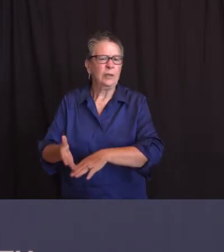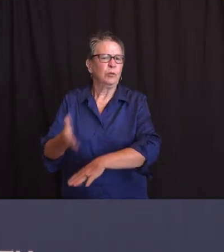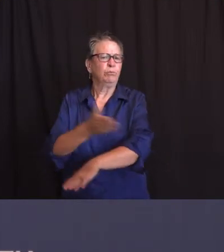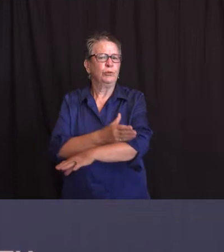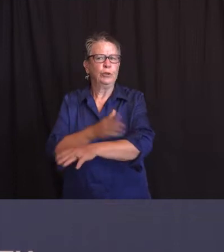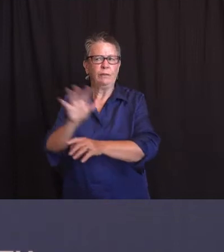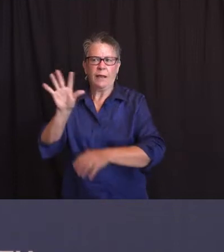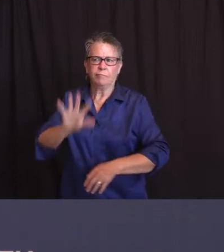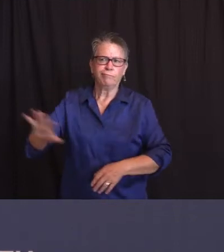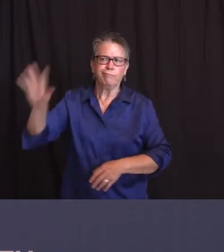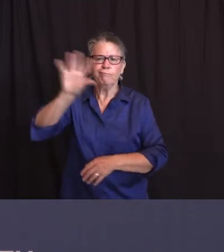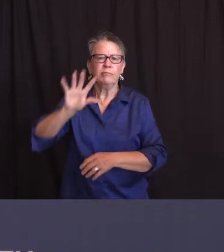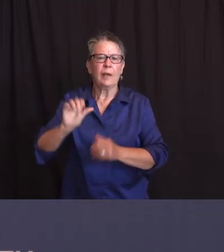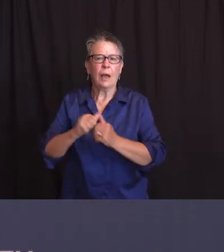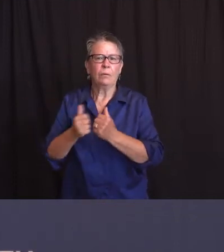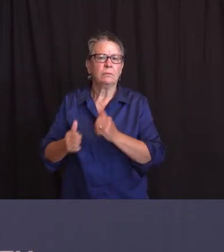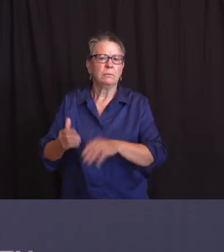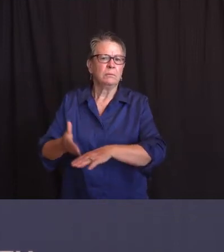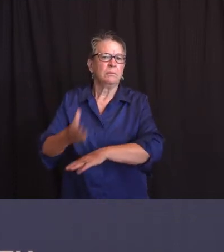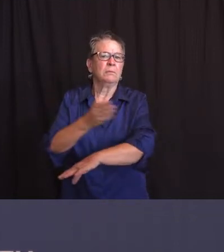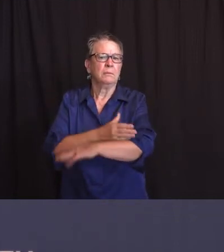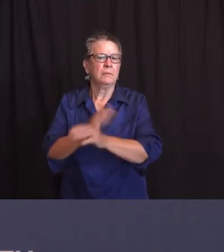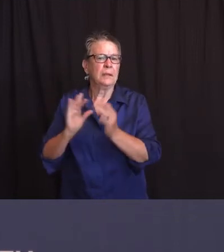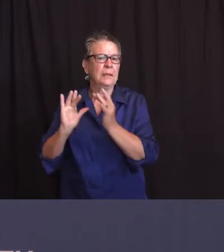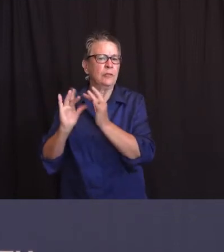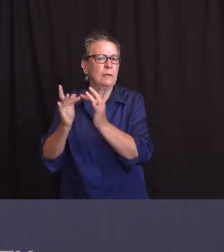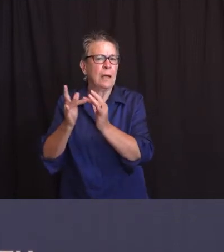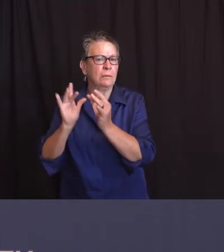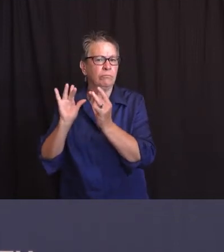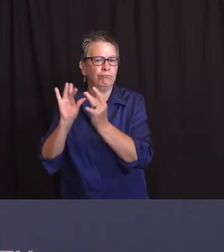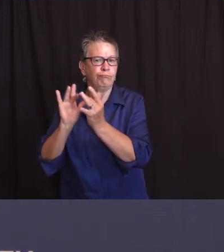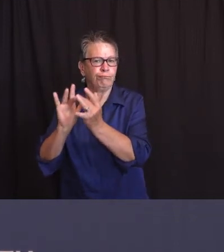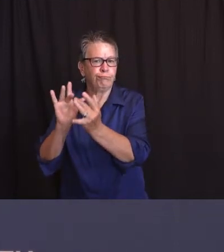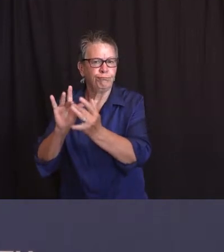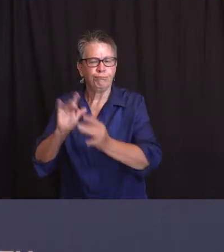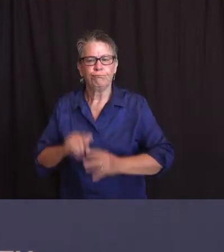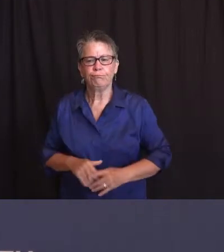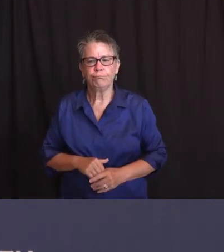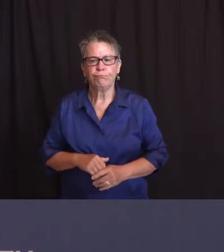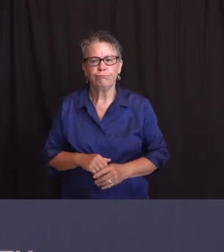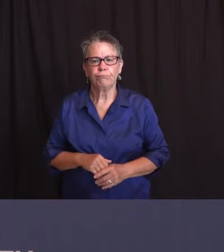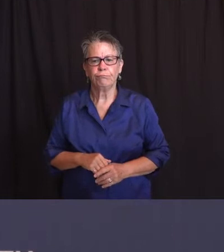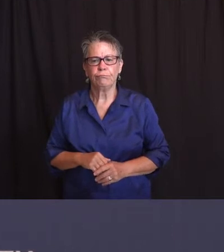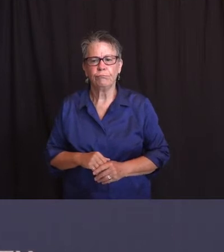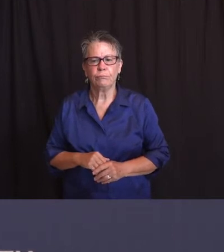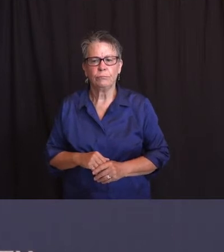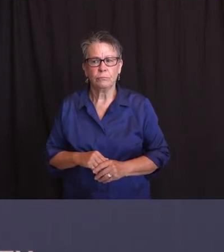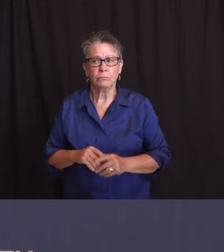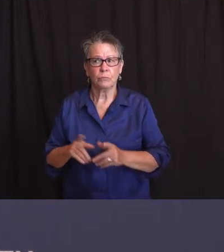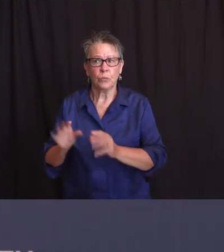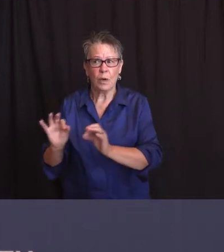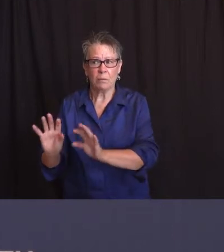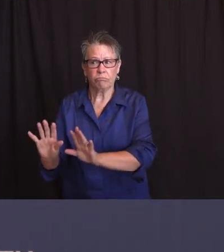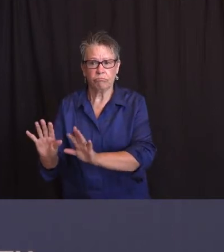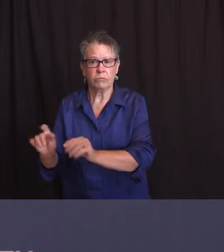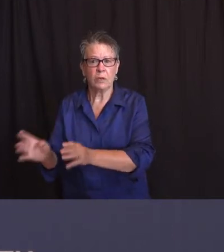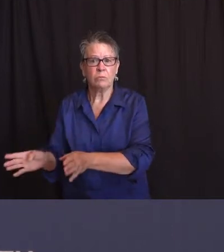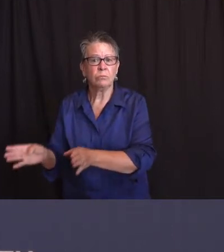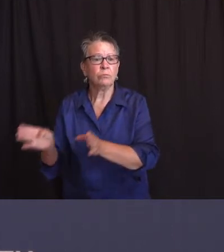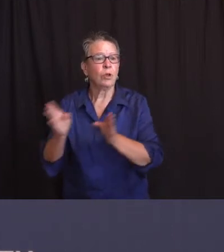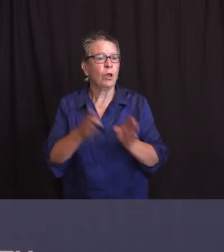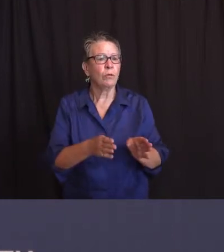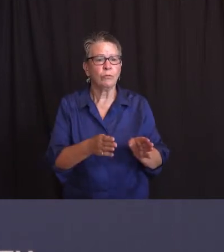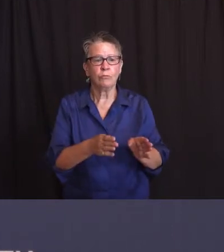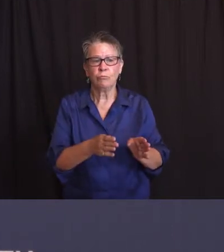to ask my friend from the Phillies, do you have a question, or are you good? You're good, okay. Hi, good afternoon. Hi, Governor. Trish Hartman